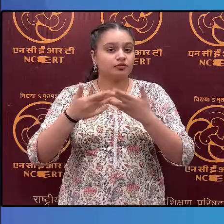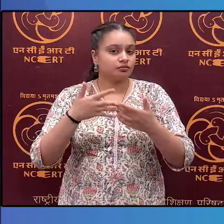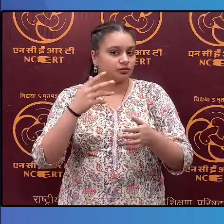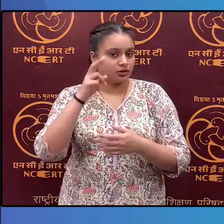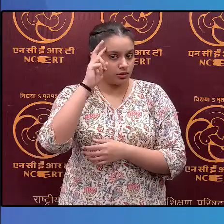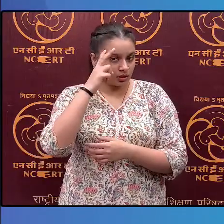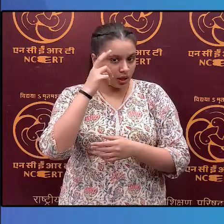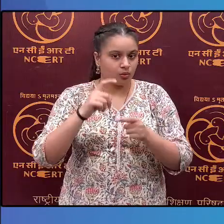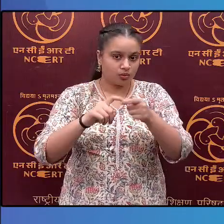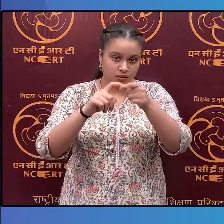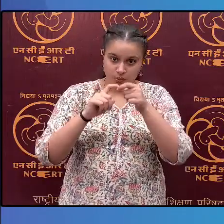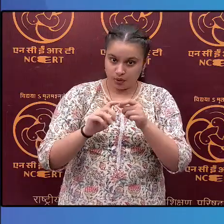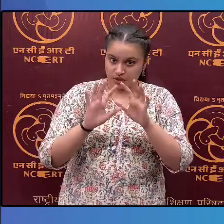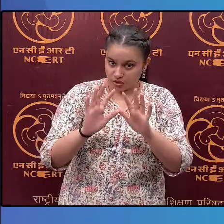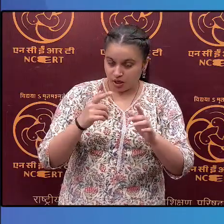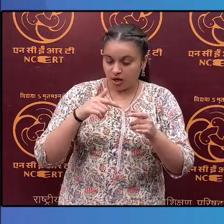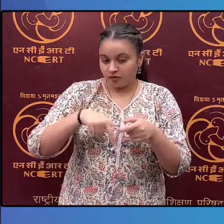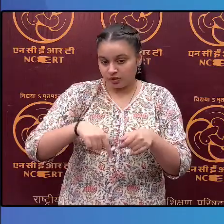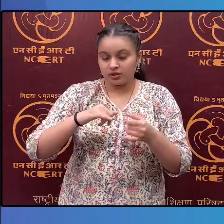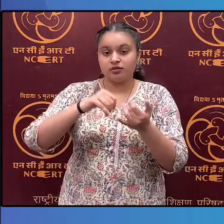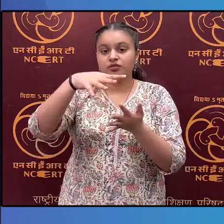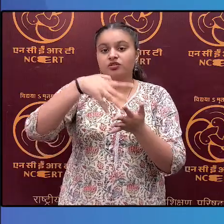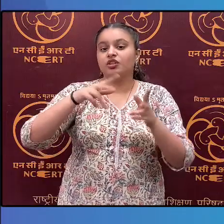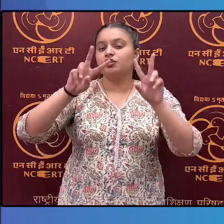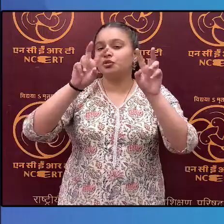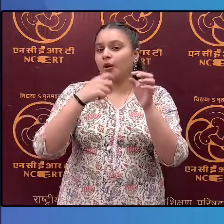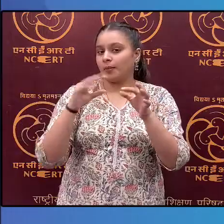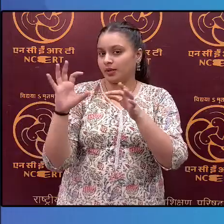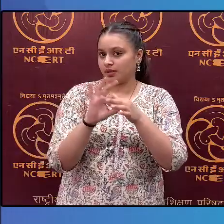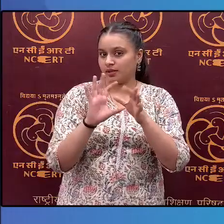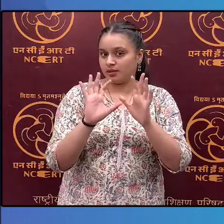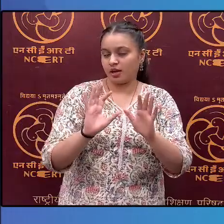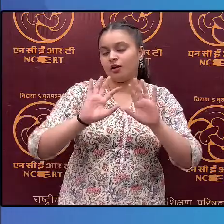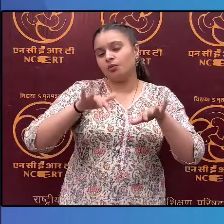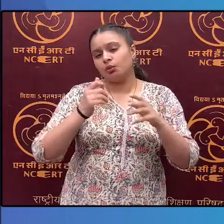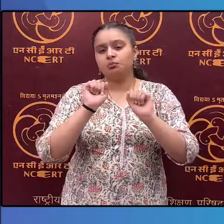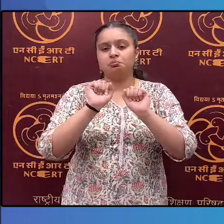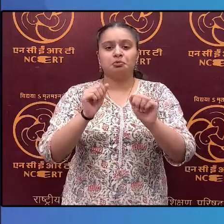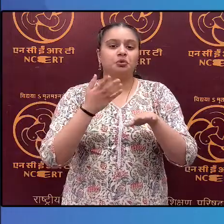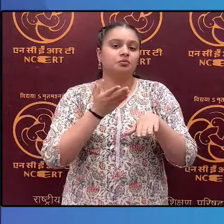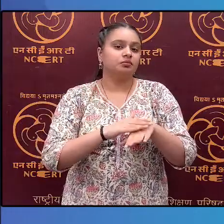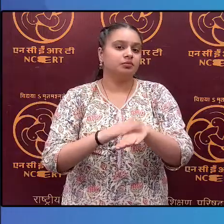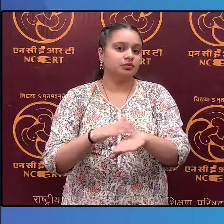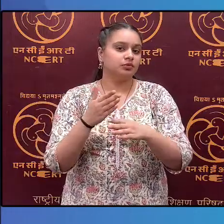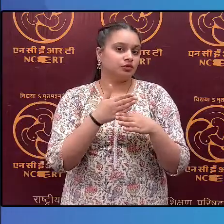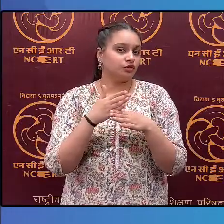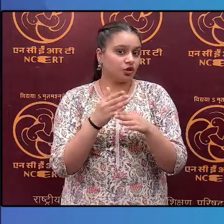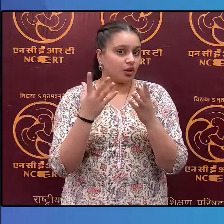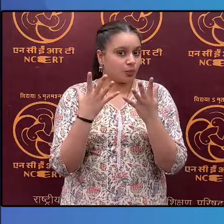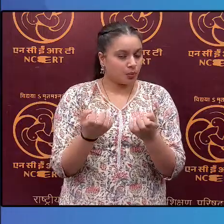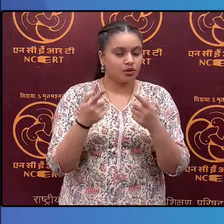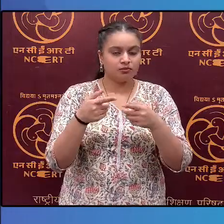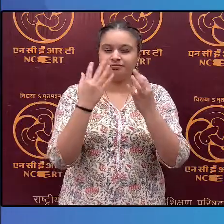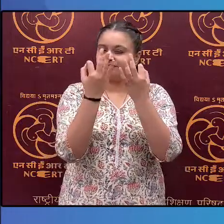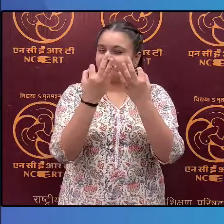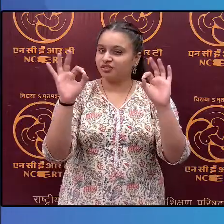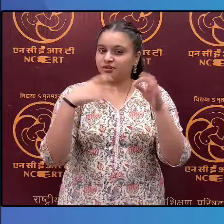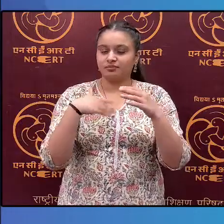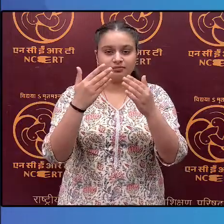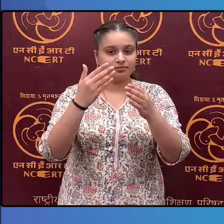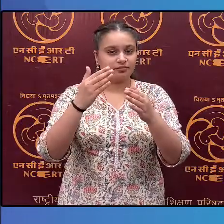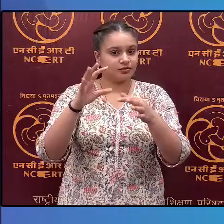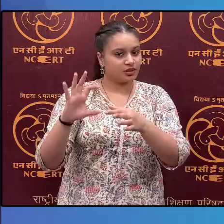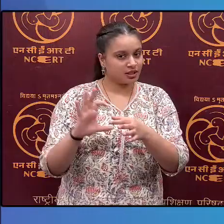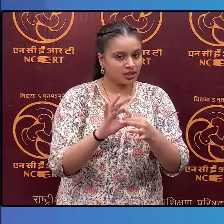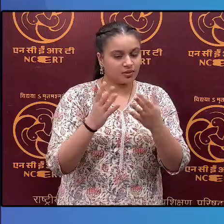query and questions related to this particular topic, or you want to share your experience with us, you can feel free to reach out to us through